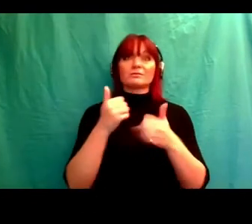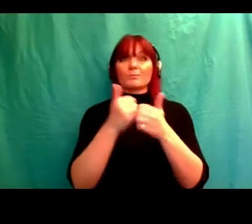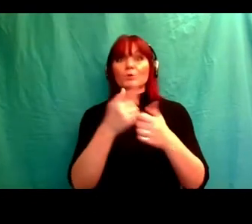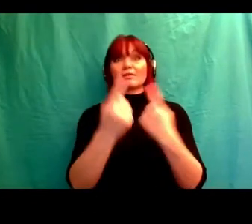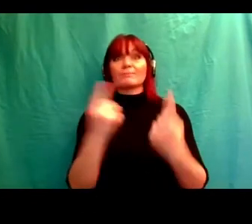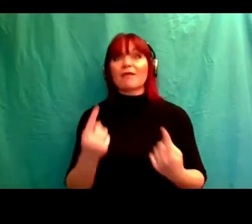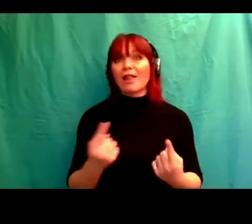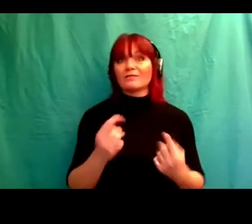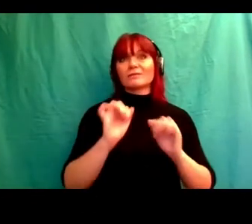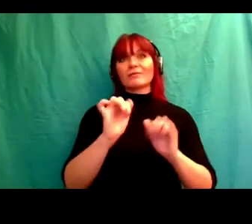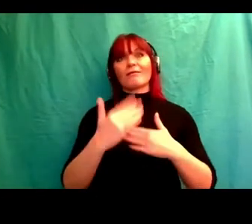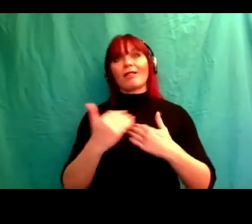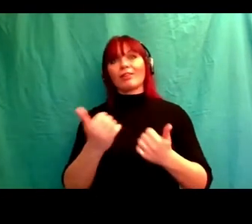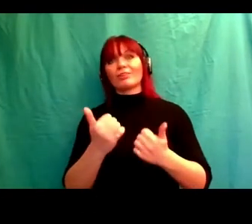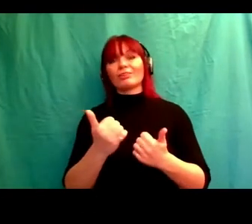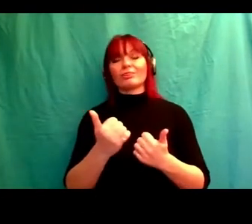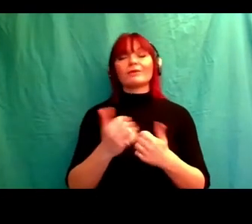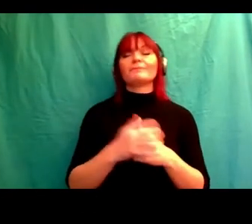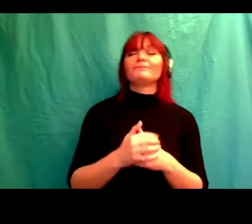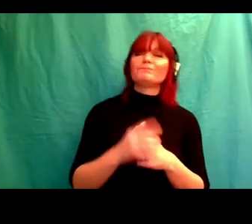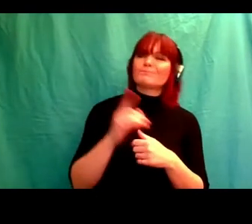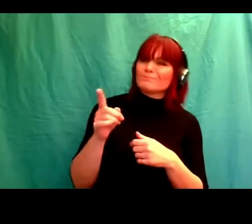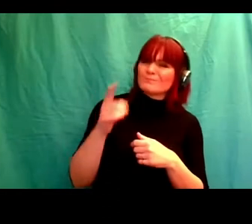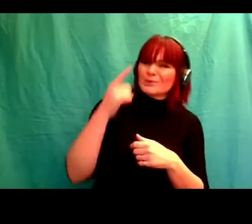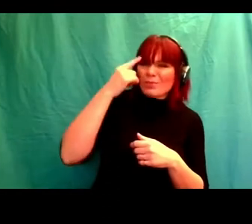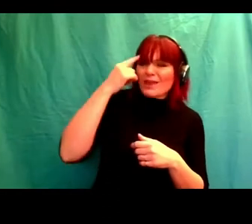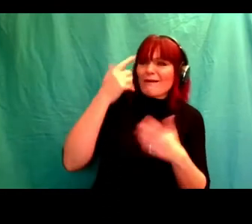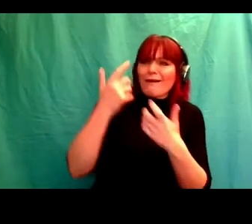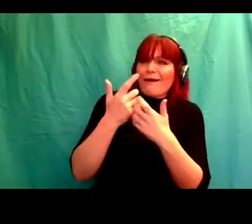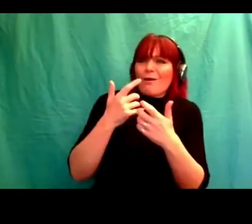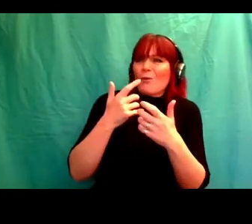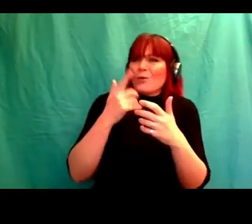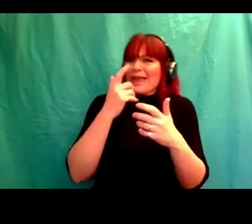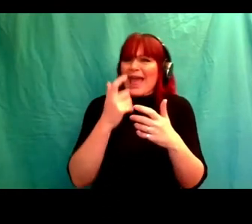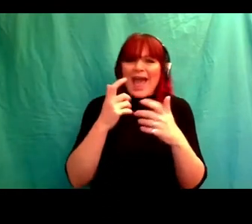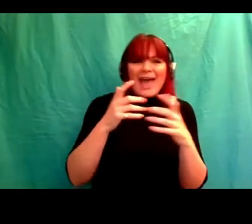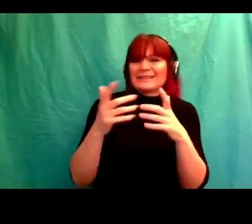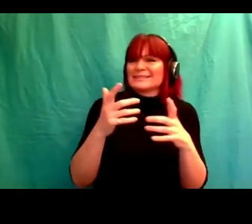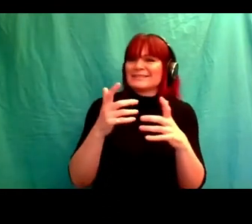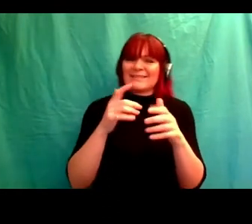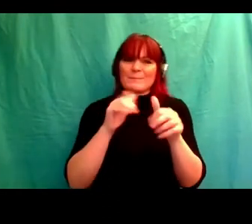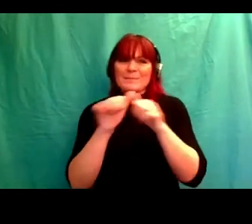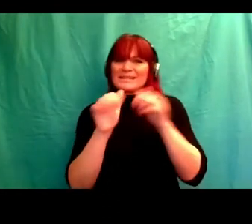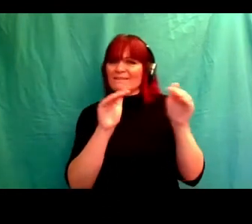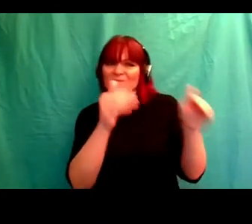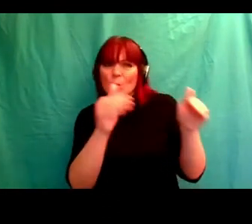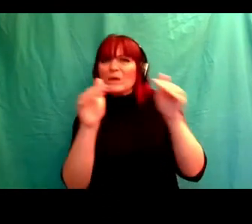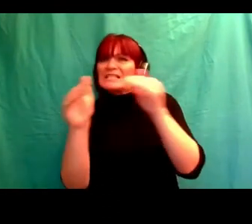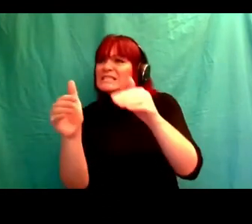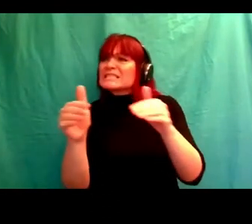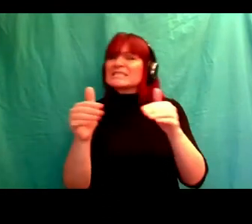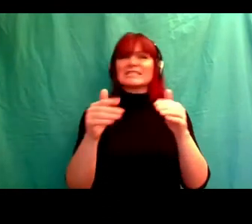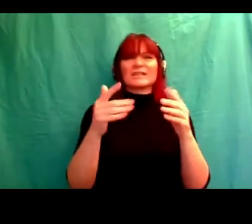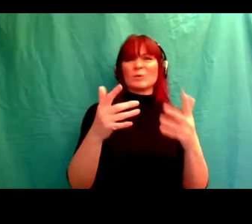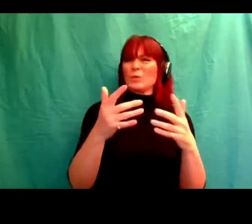say in terms of where that focus on sort of population health and wellbeing can sit when we've got all these really immediate pressures